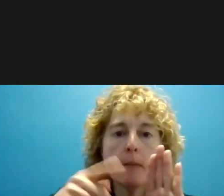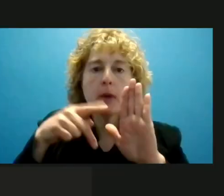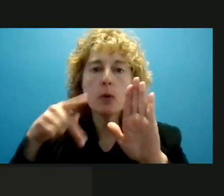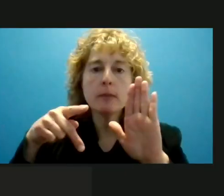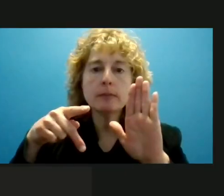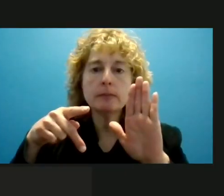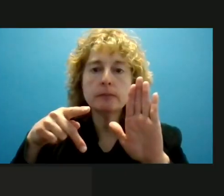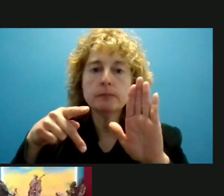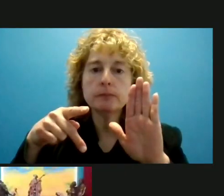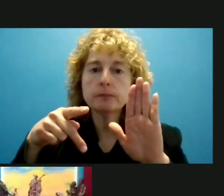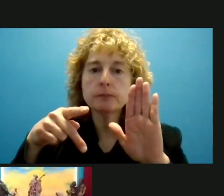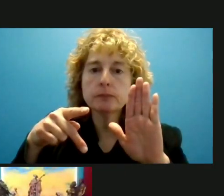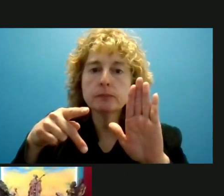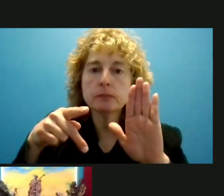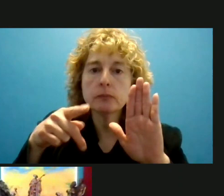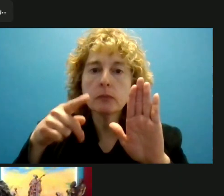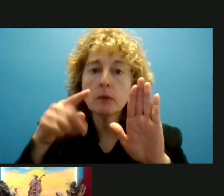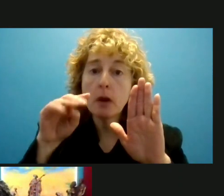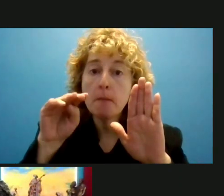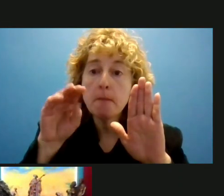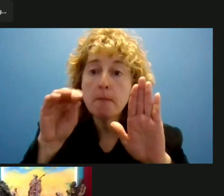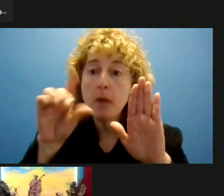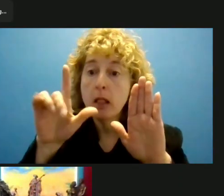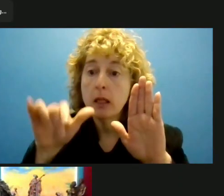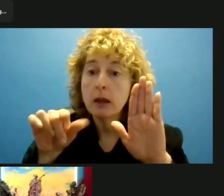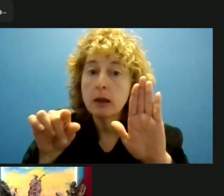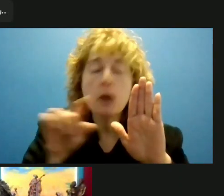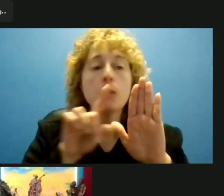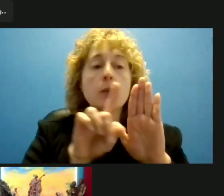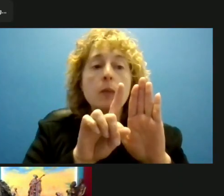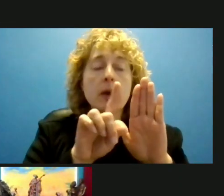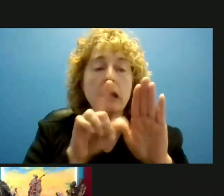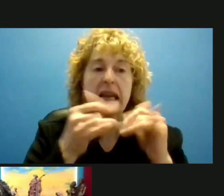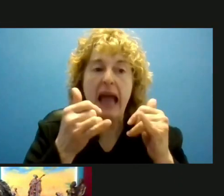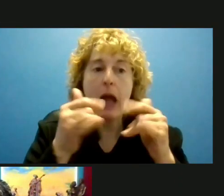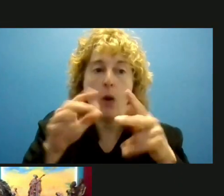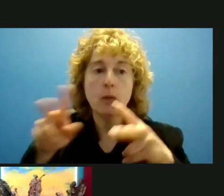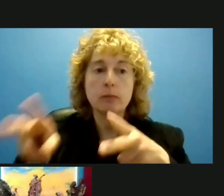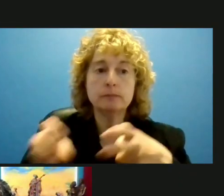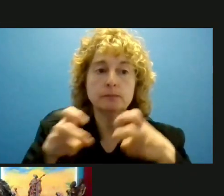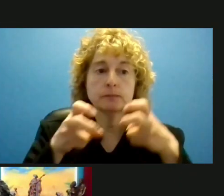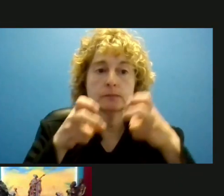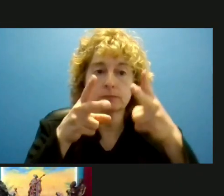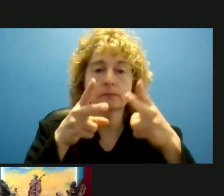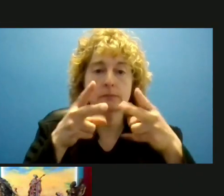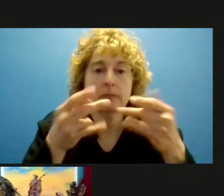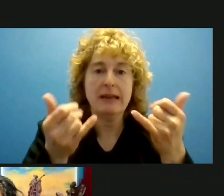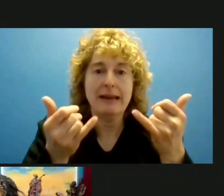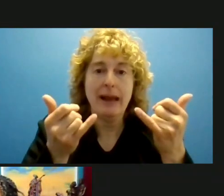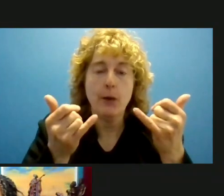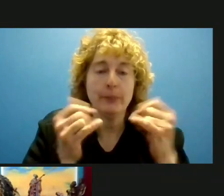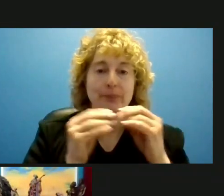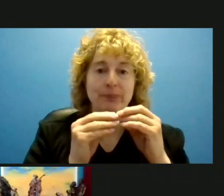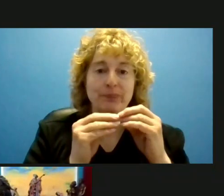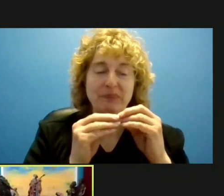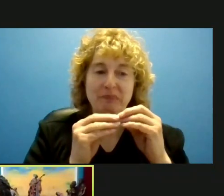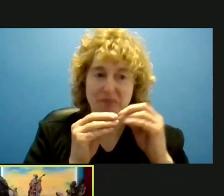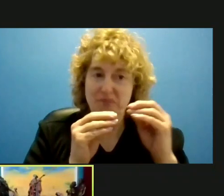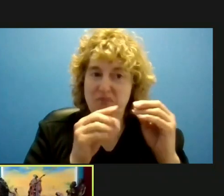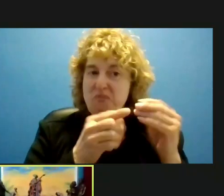I thought it was Molly who has my PowerPoint. I'm pulling it up right now, Oscar. Okay. Okay. Okay. So I'm